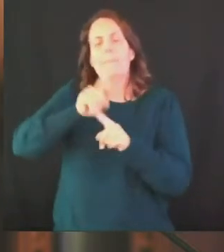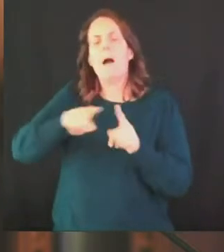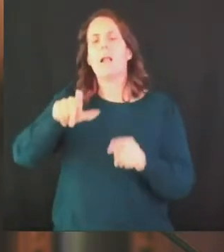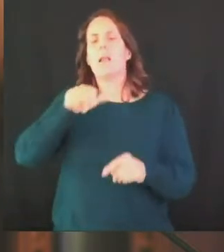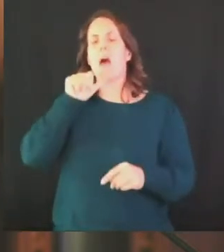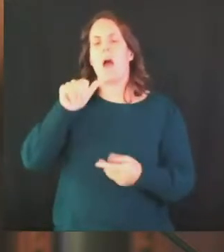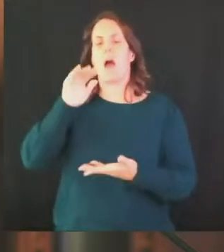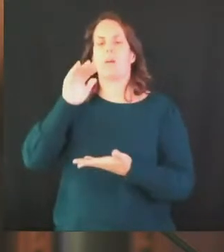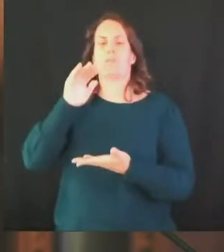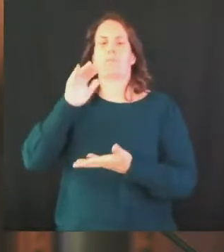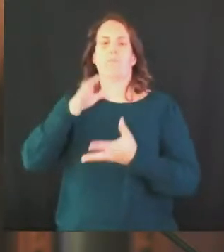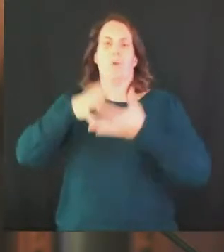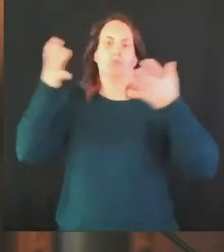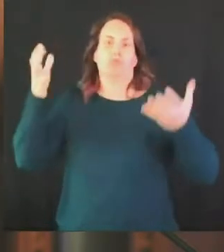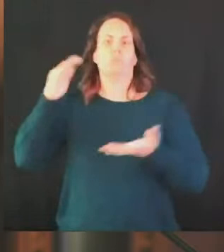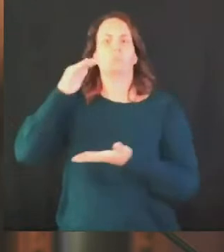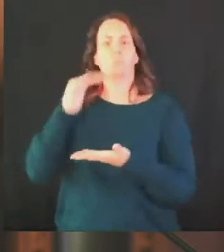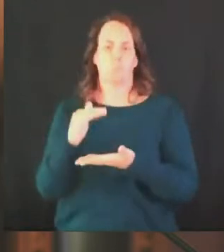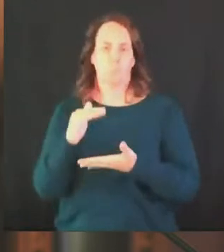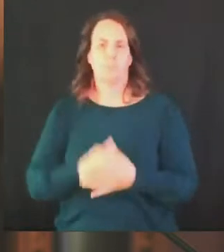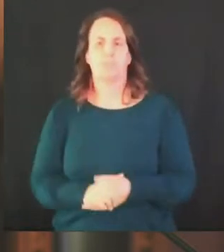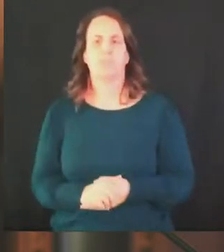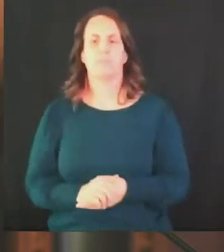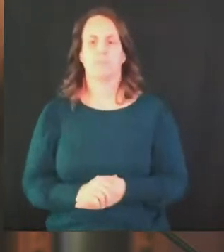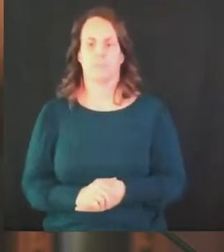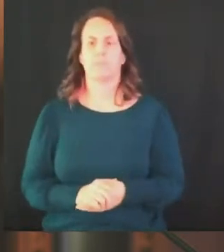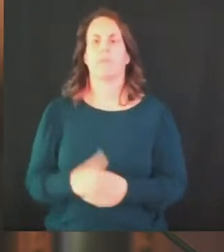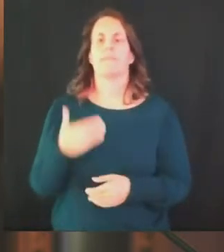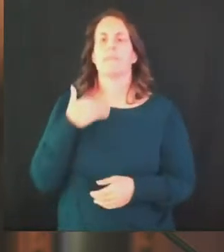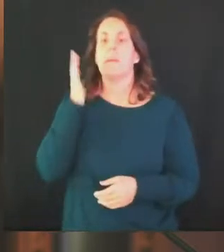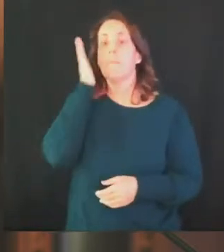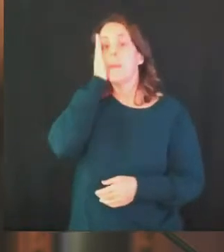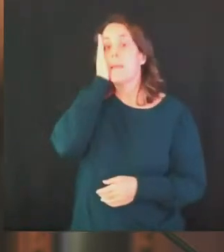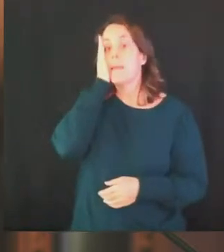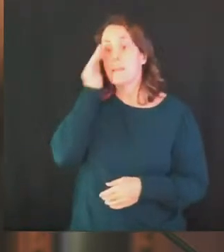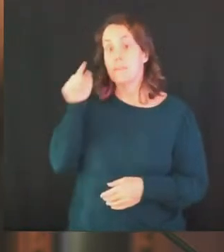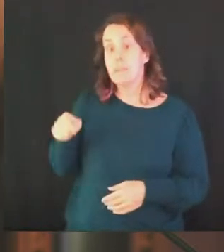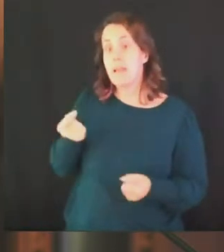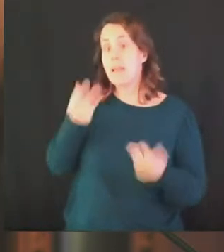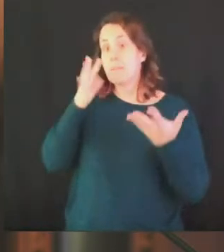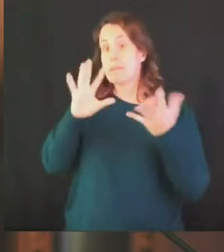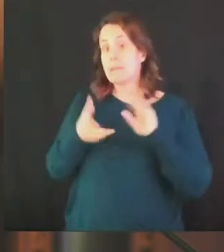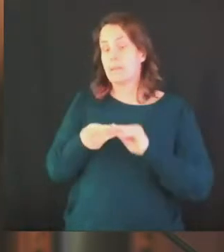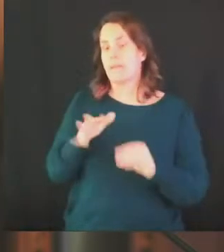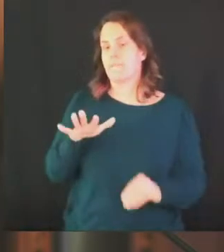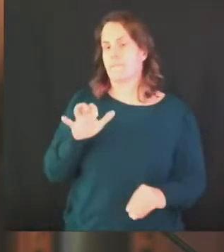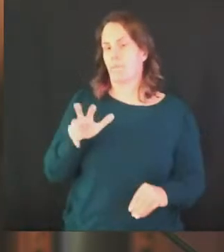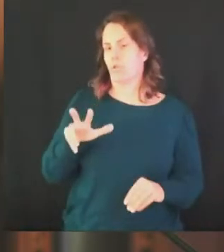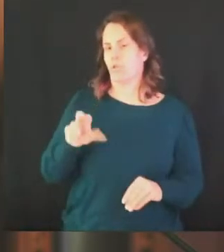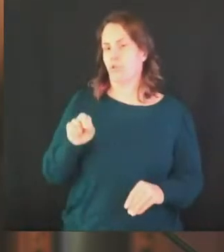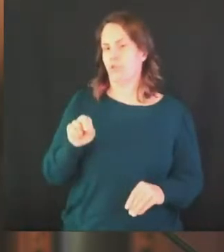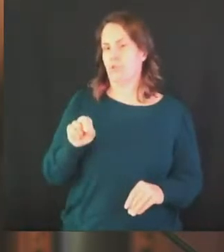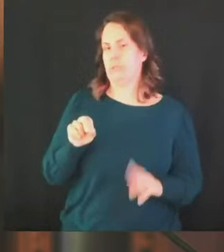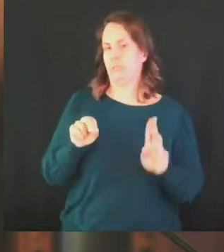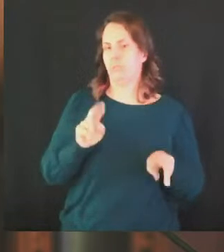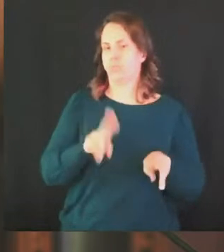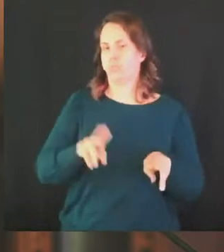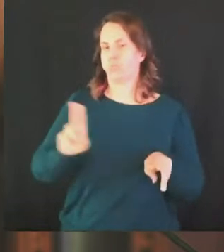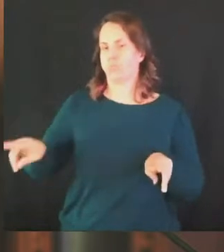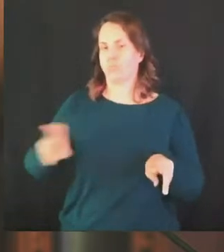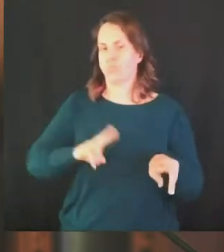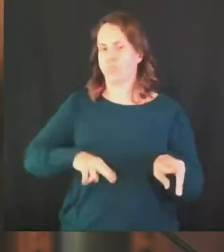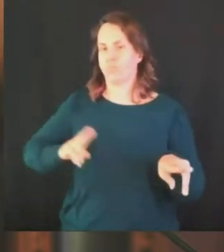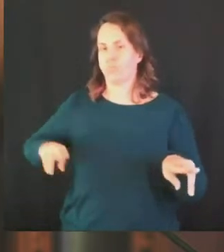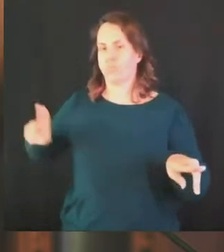the alternate care facility, about 296, 295, something right in that range, have inline